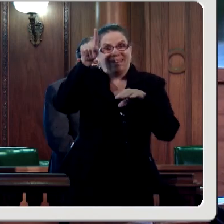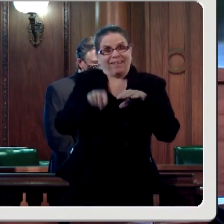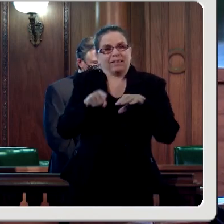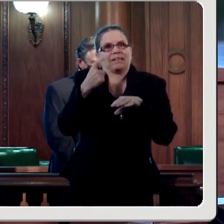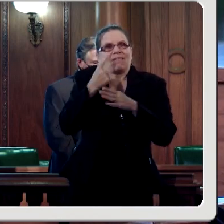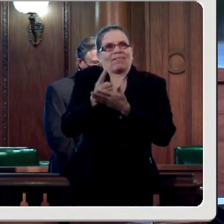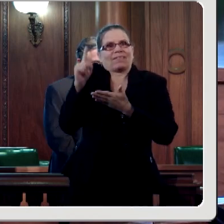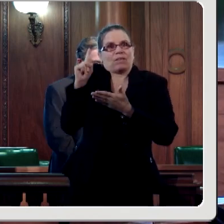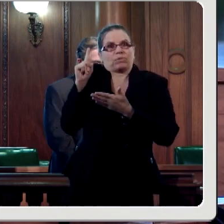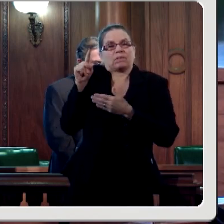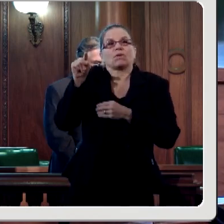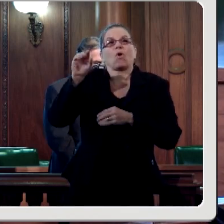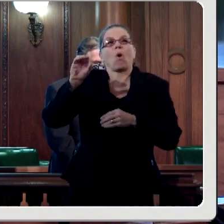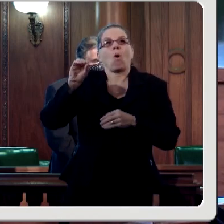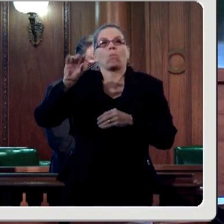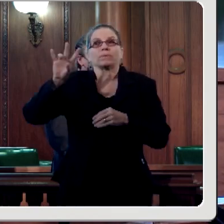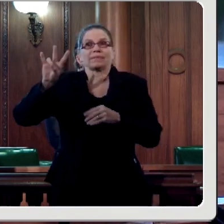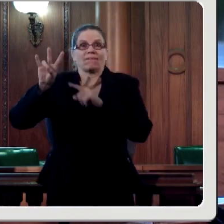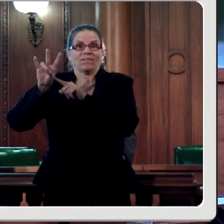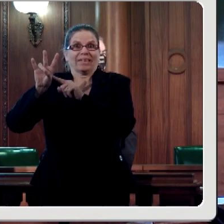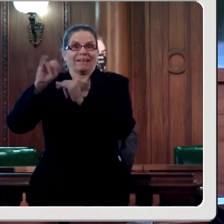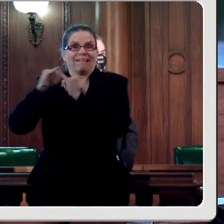01107, 5%.